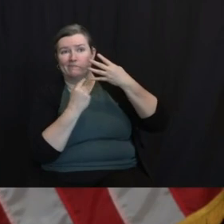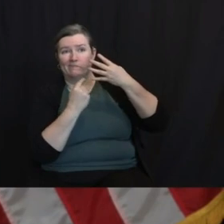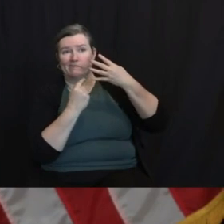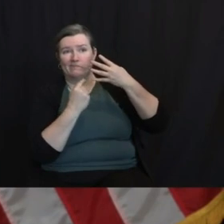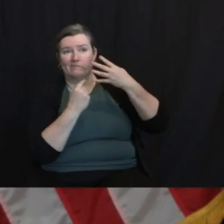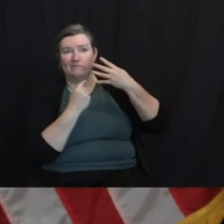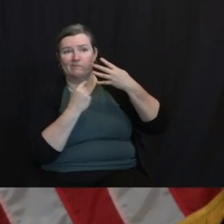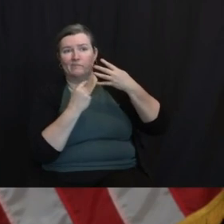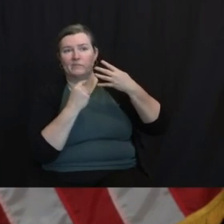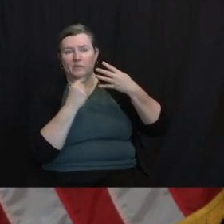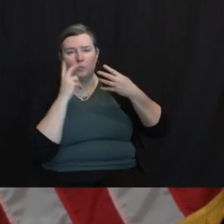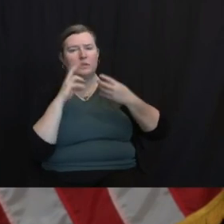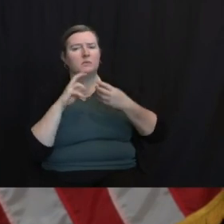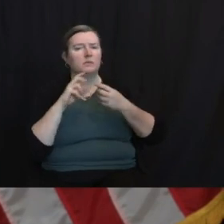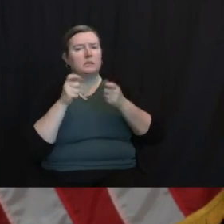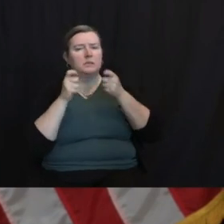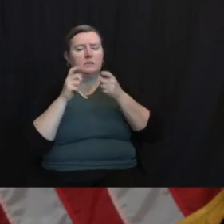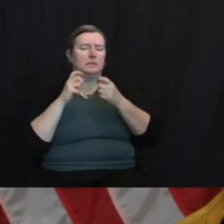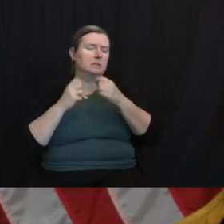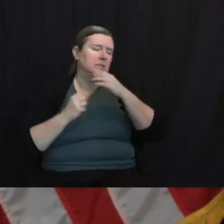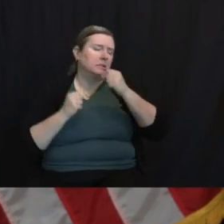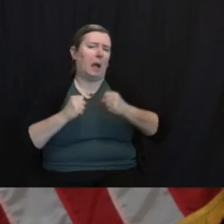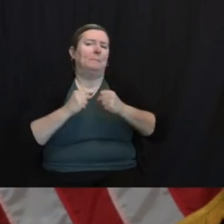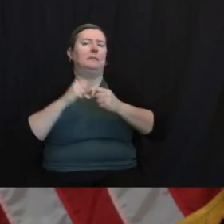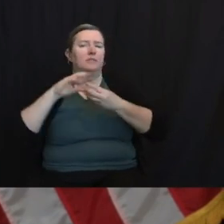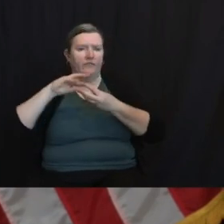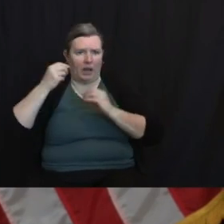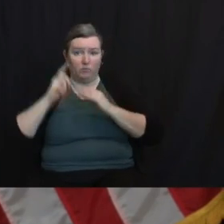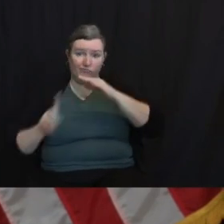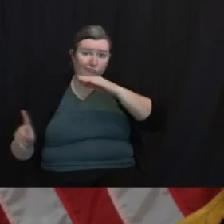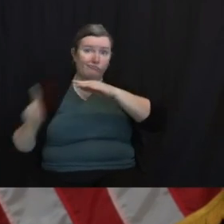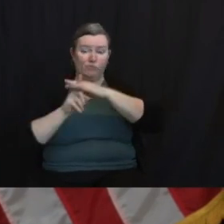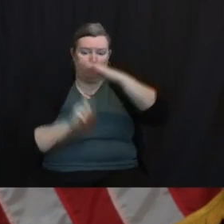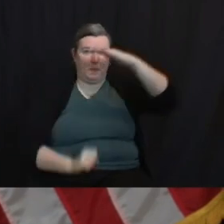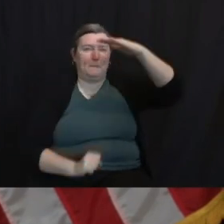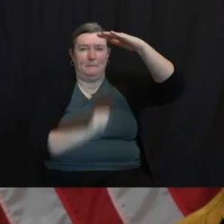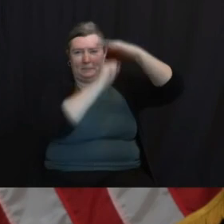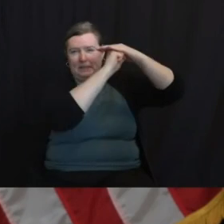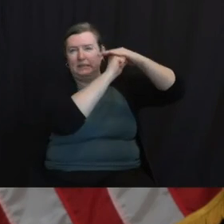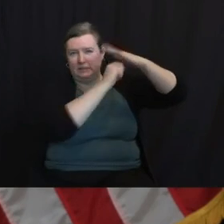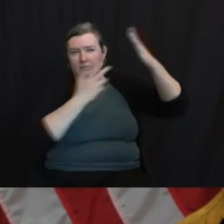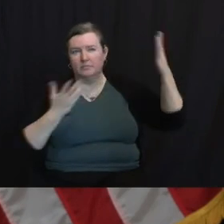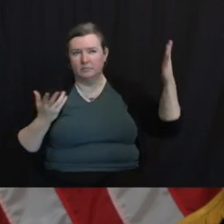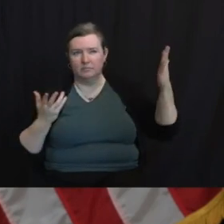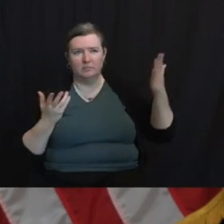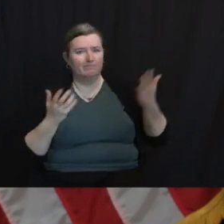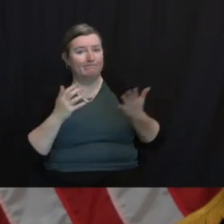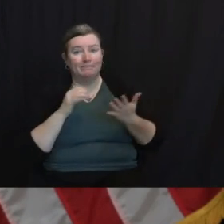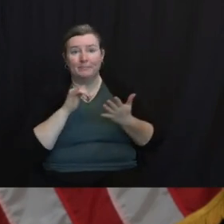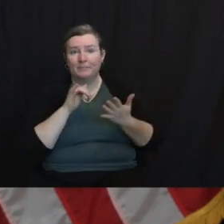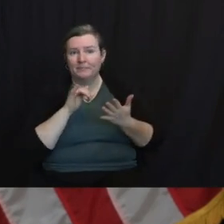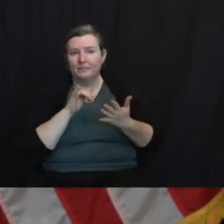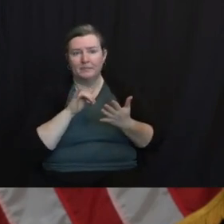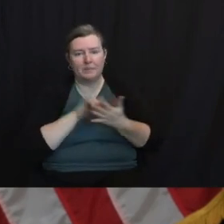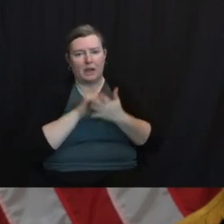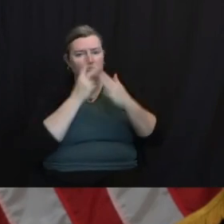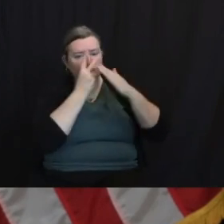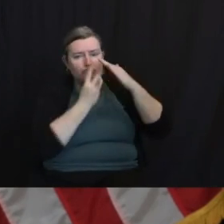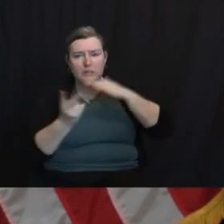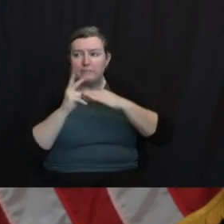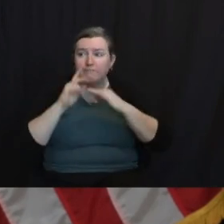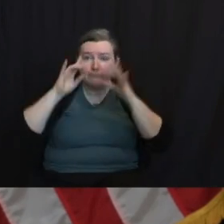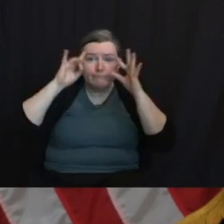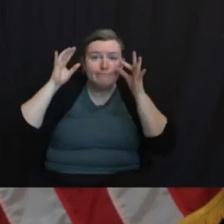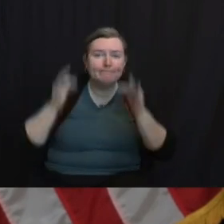when it would peak. I don't think that we have a crystal ball to be able to say when it would peak. It depends